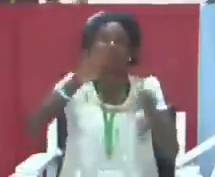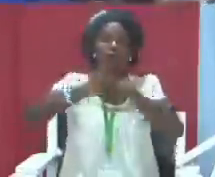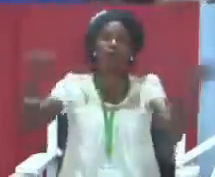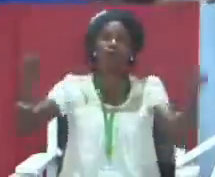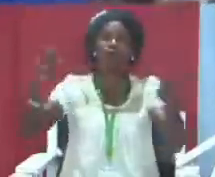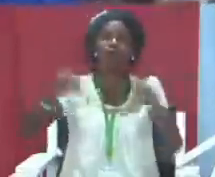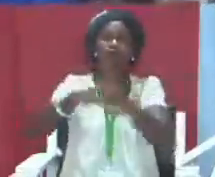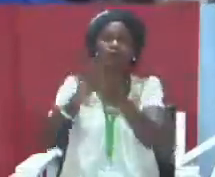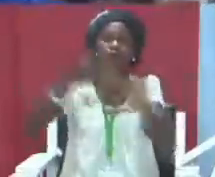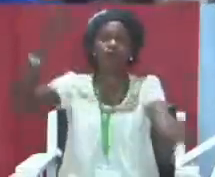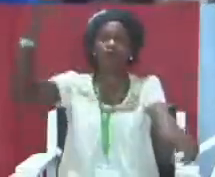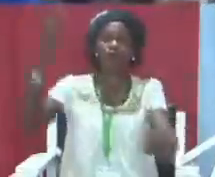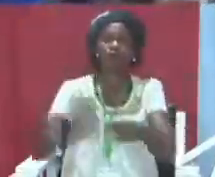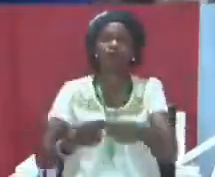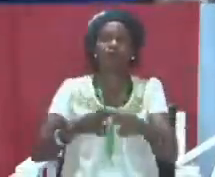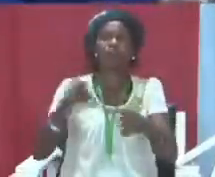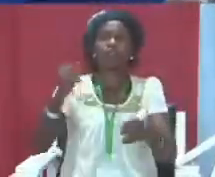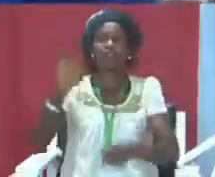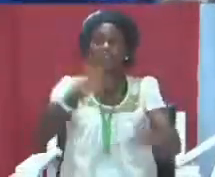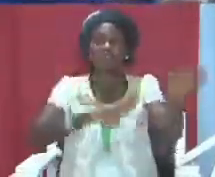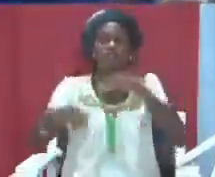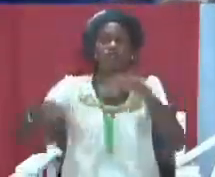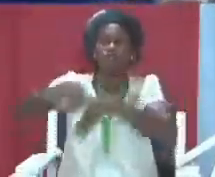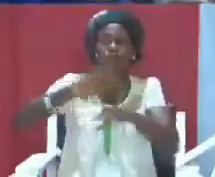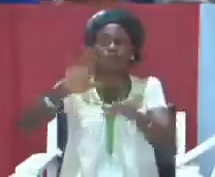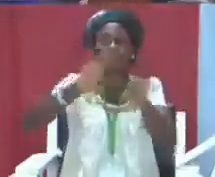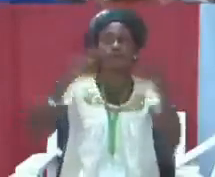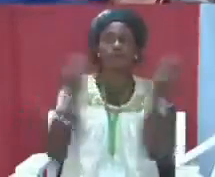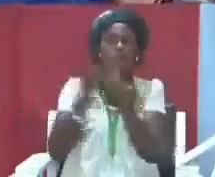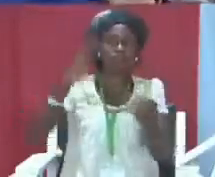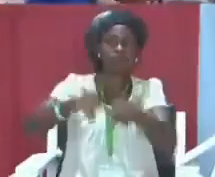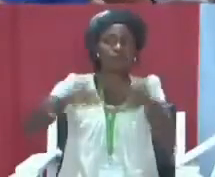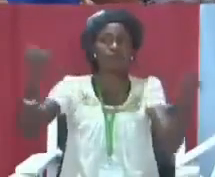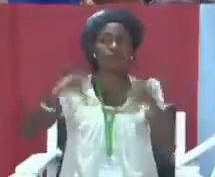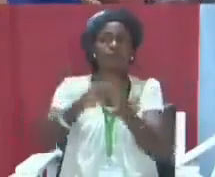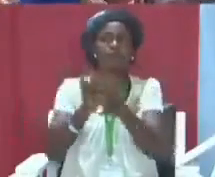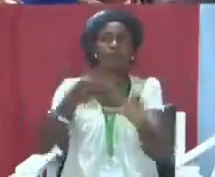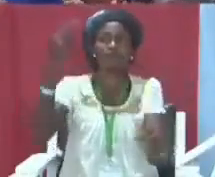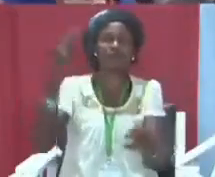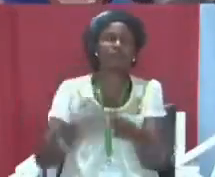broken. The siege over your family shall be broken.